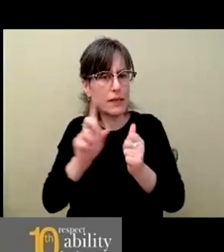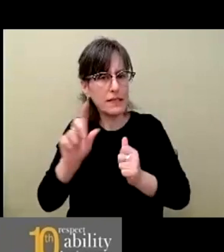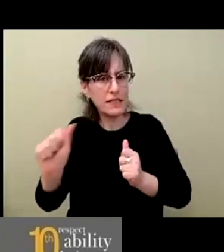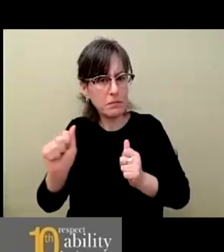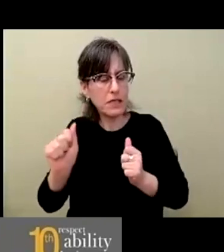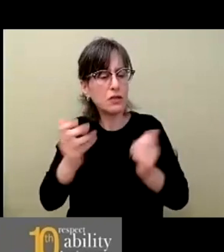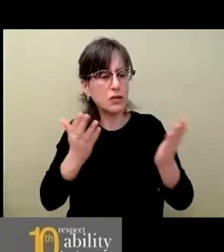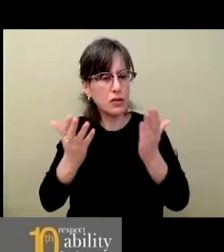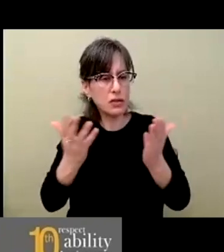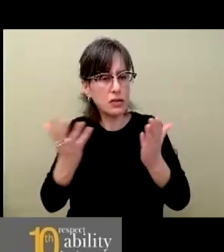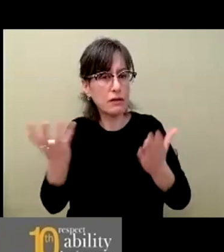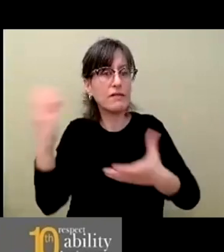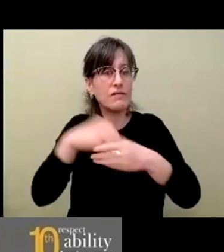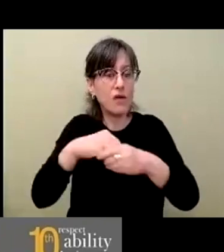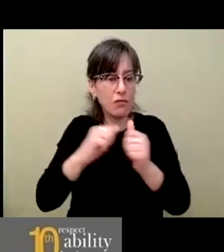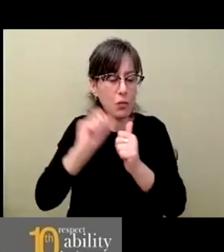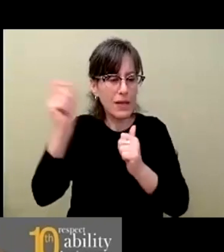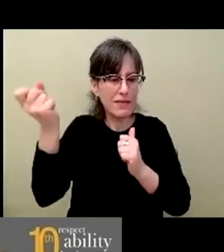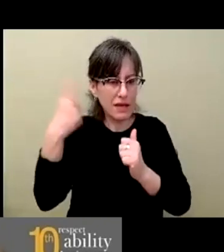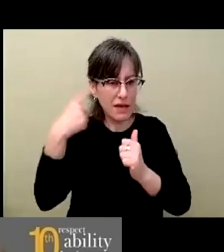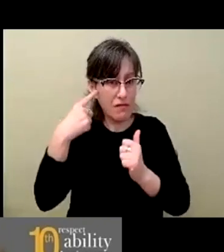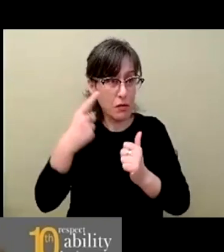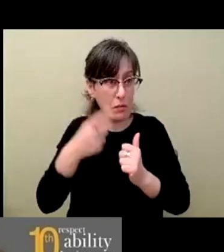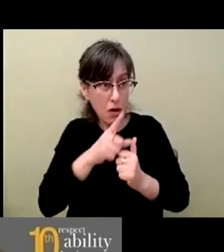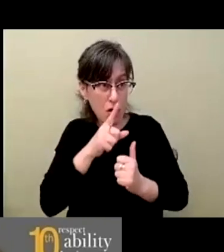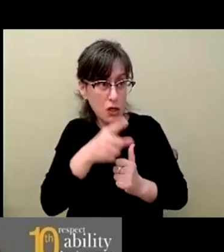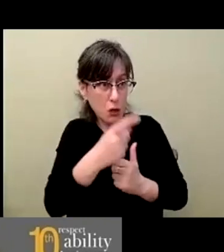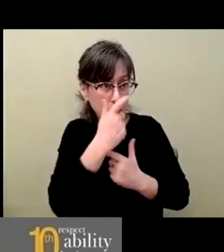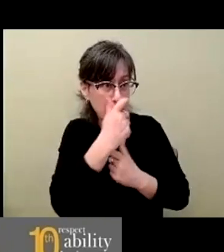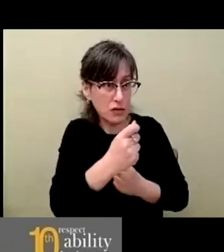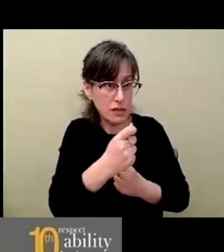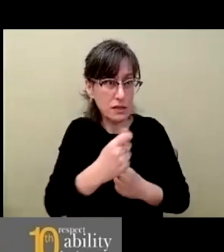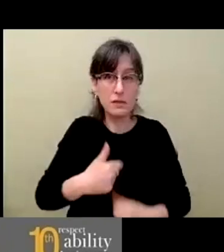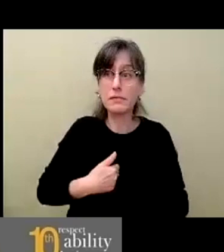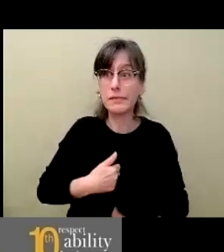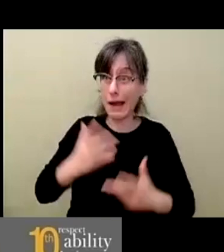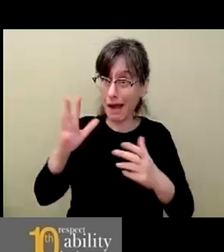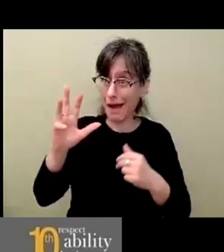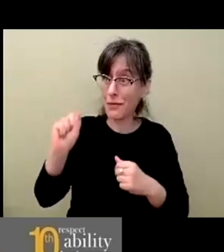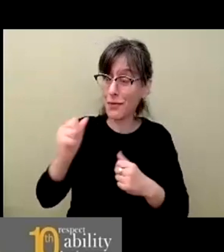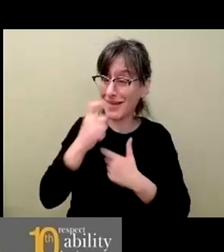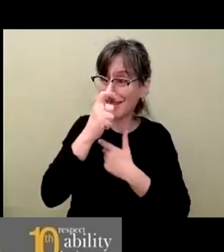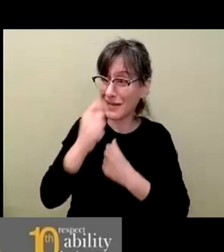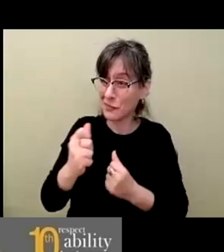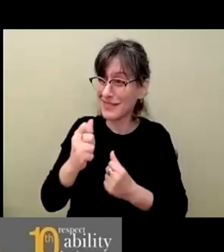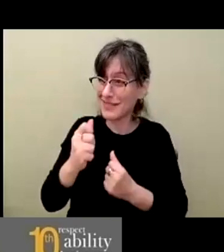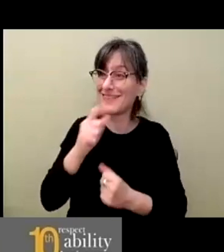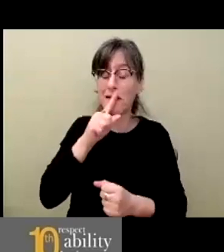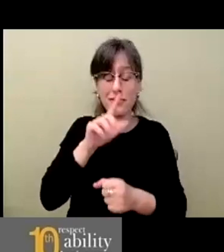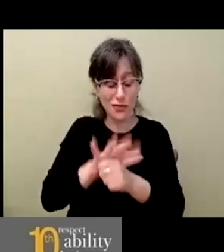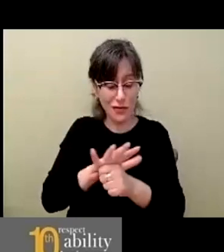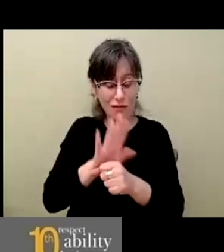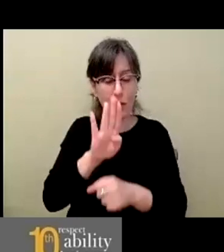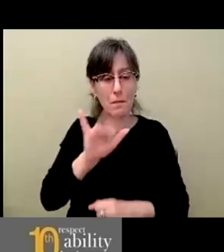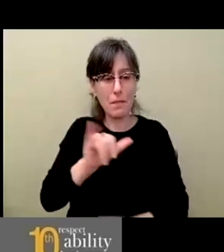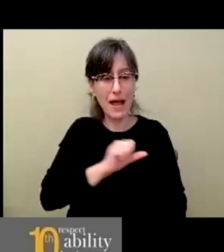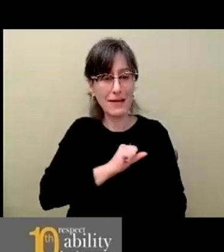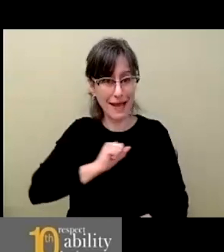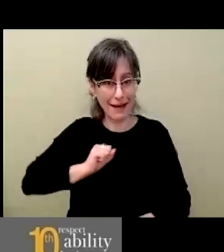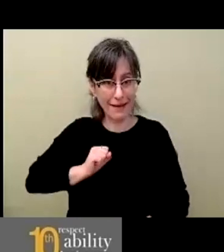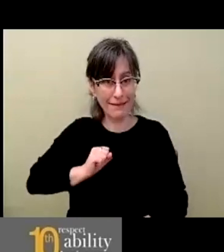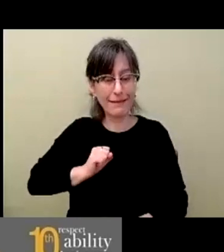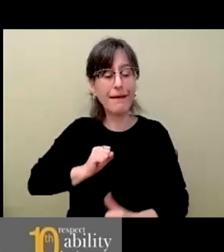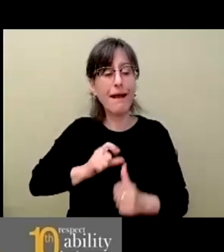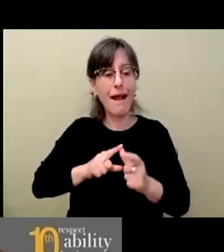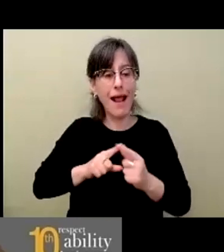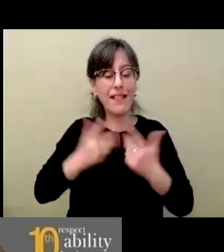serve in the government. Might you be interested? And I was interested. I was confirmed by the Senate. And when I got